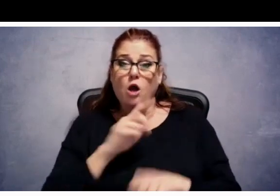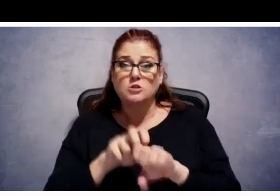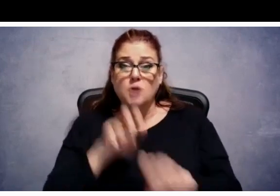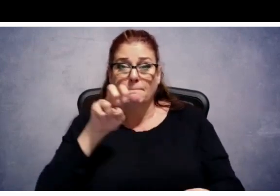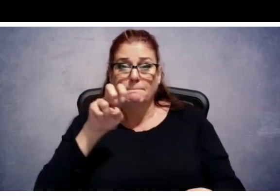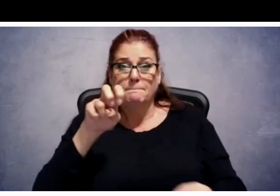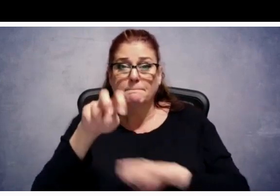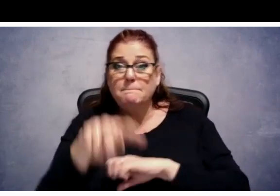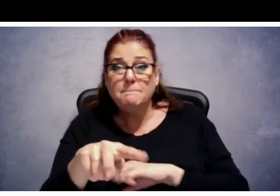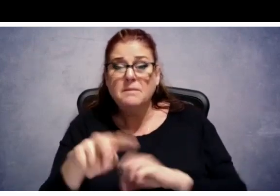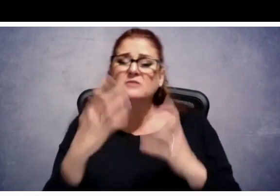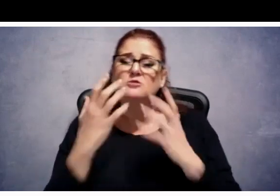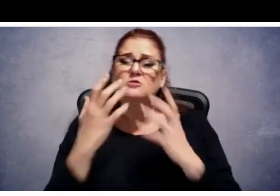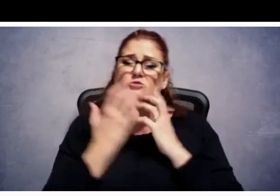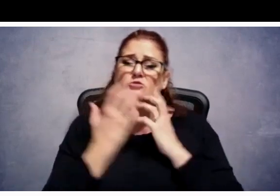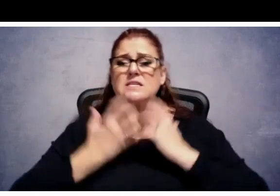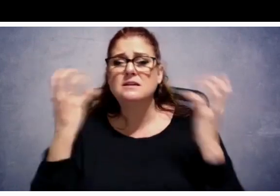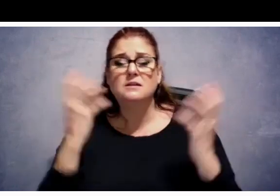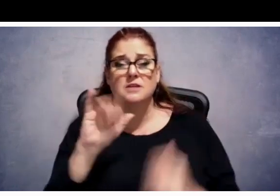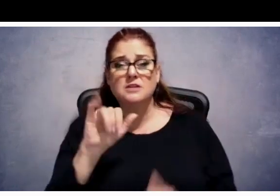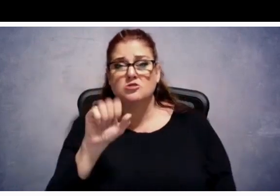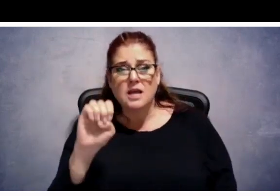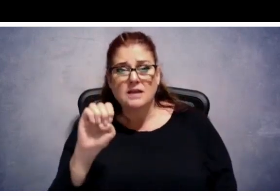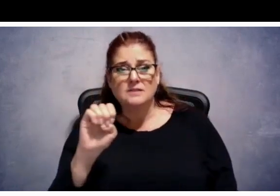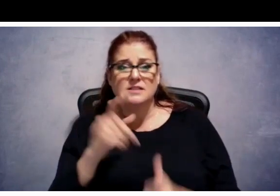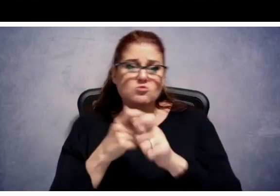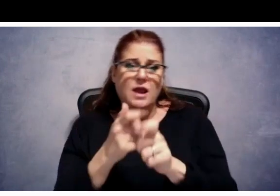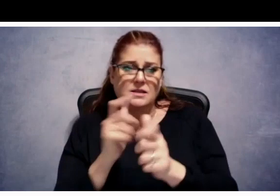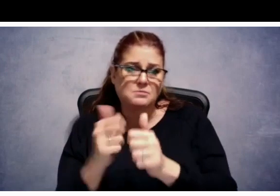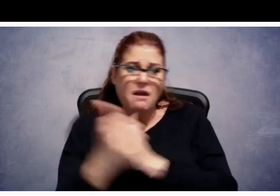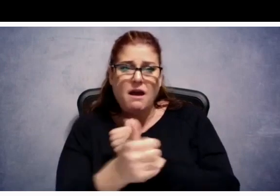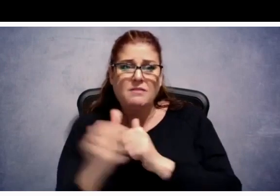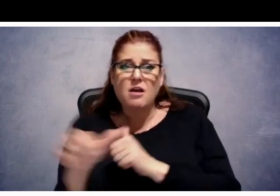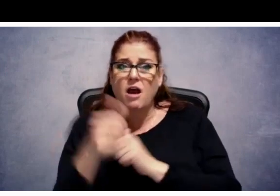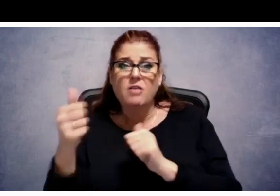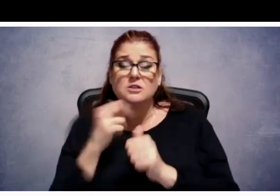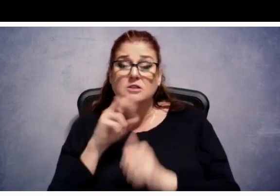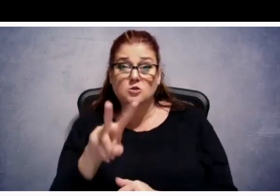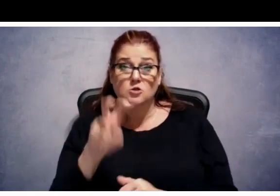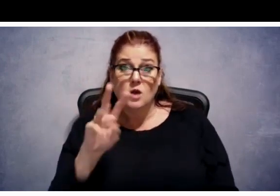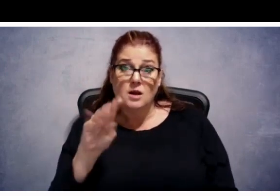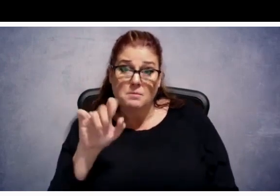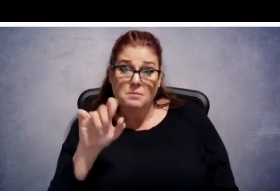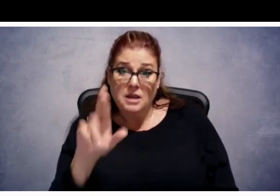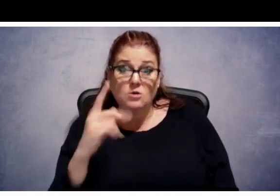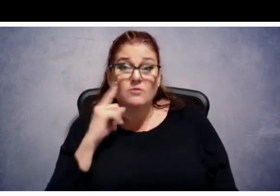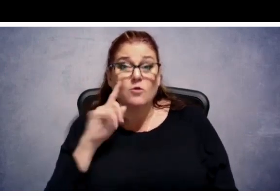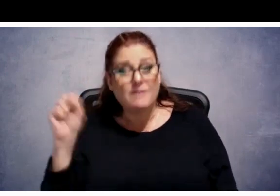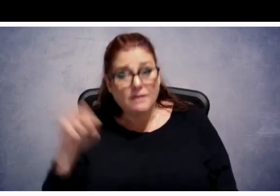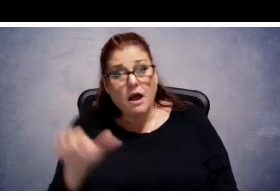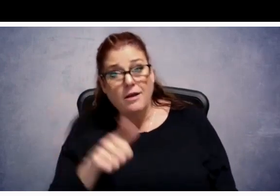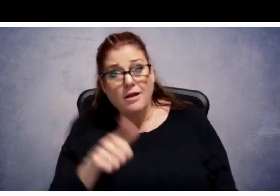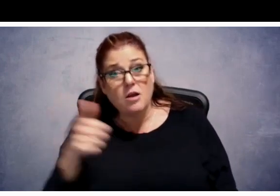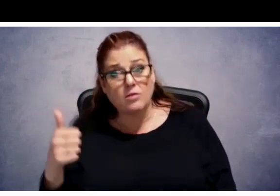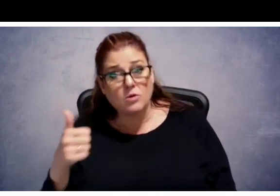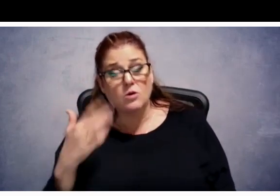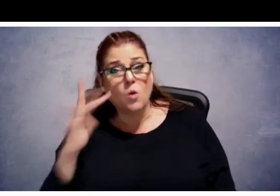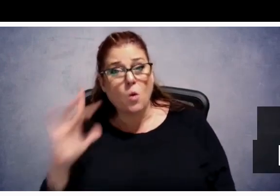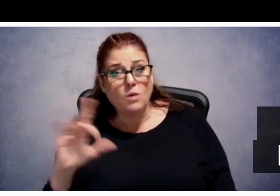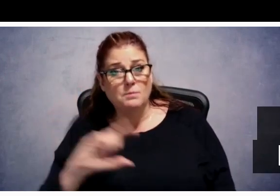I screamed as Jesse raced past the others in the 200 meters for yet another